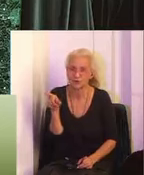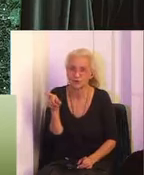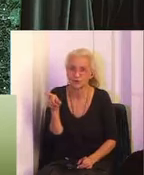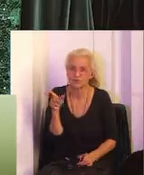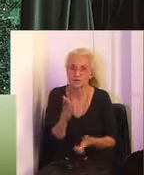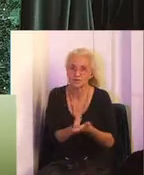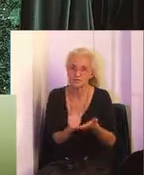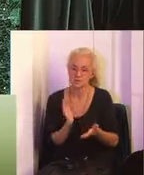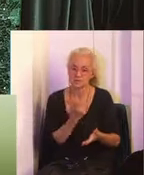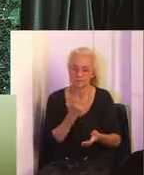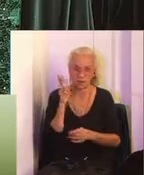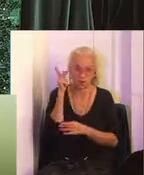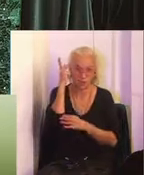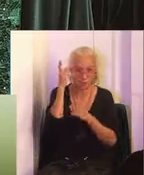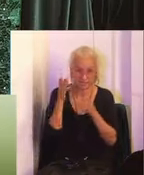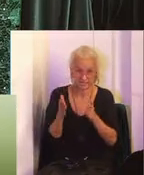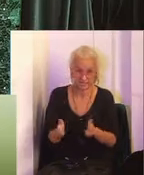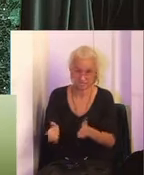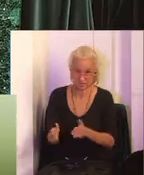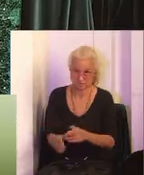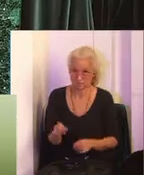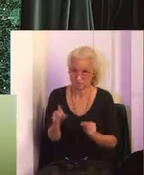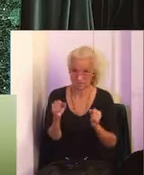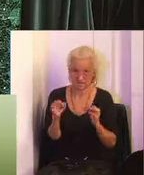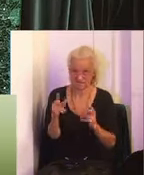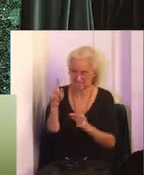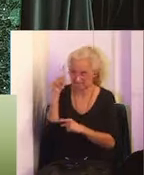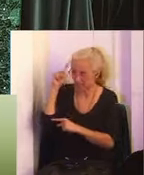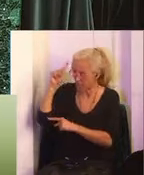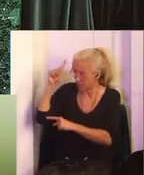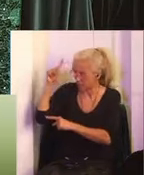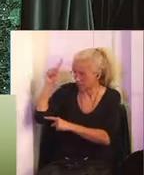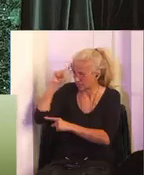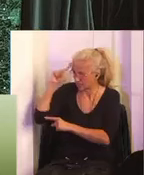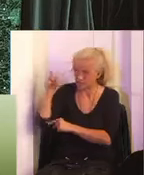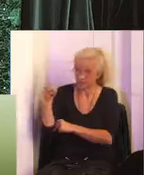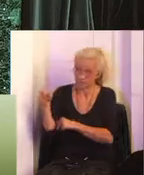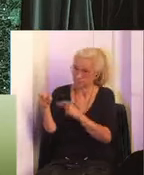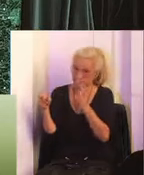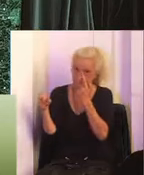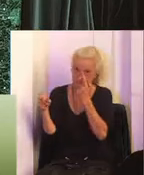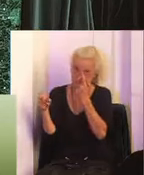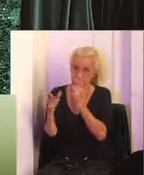Some of our politicians are amazingly clever.